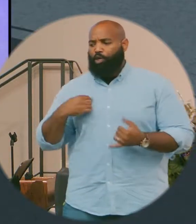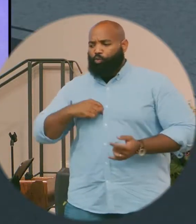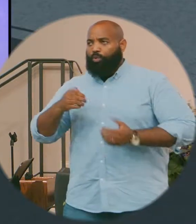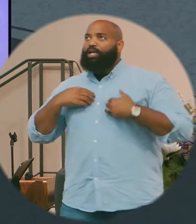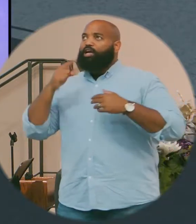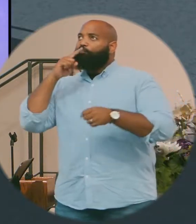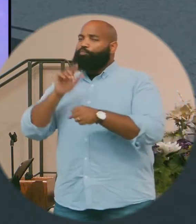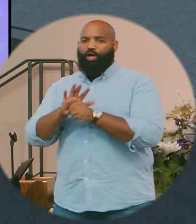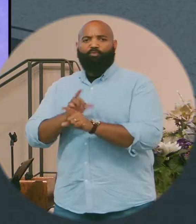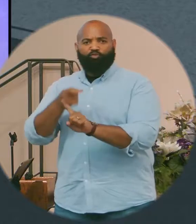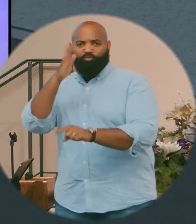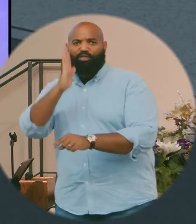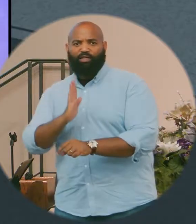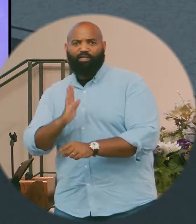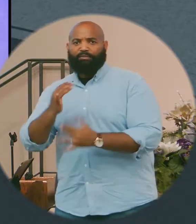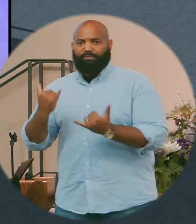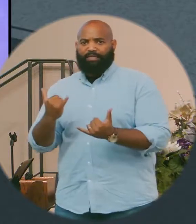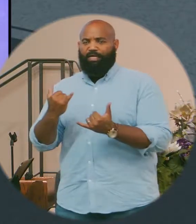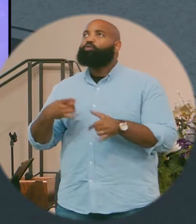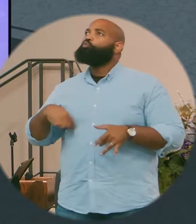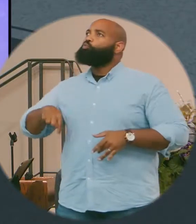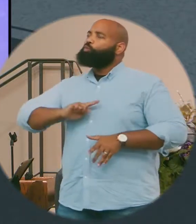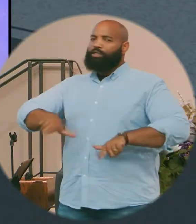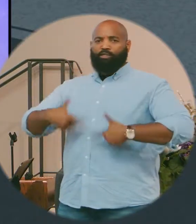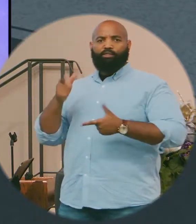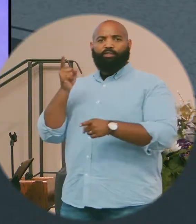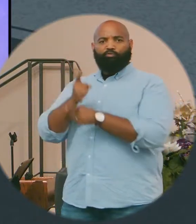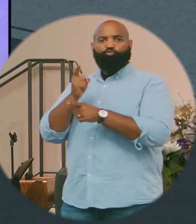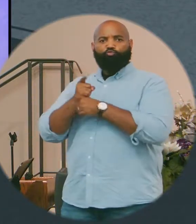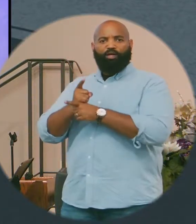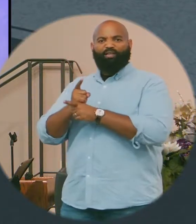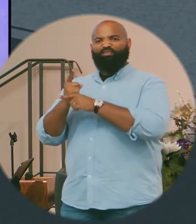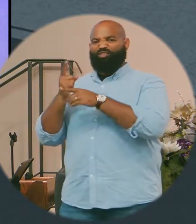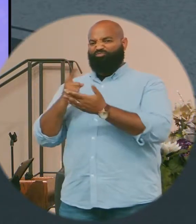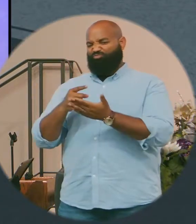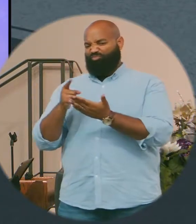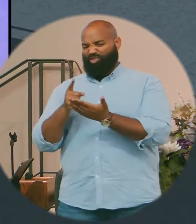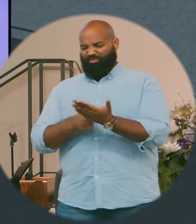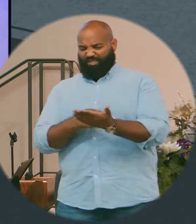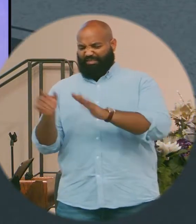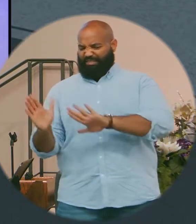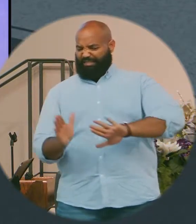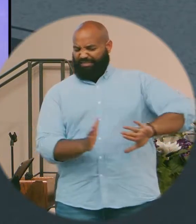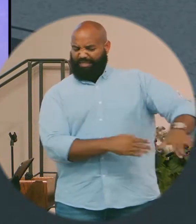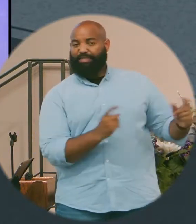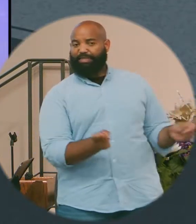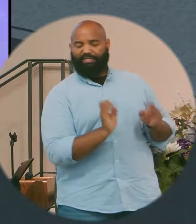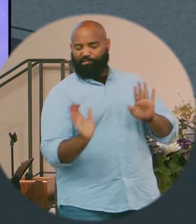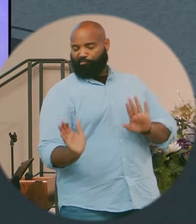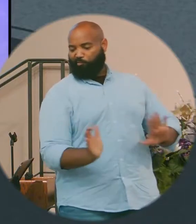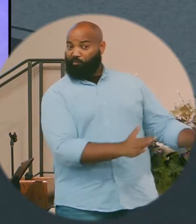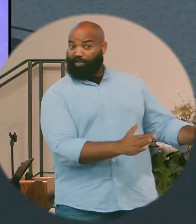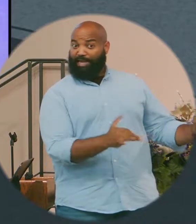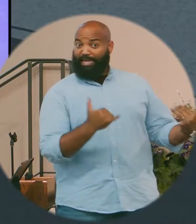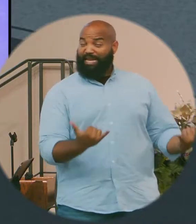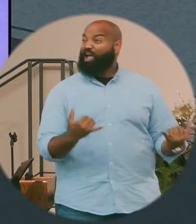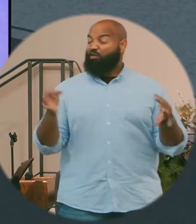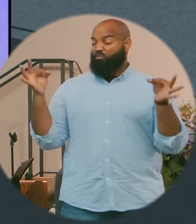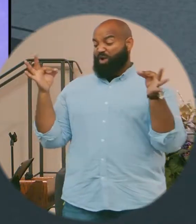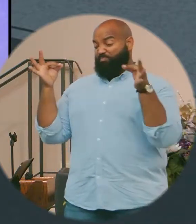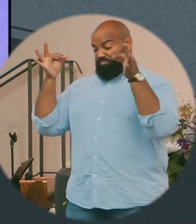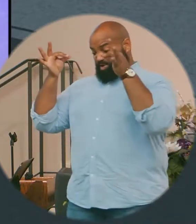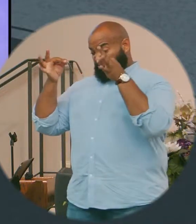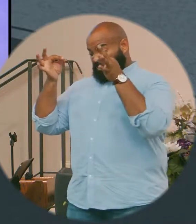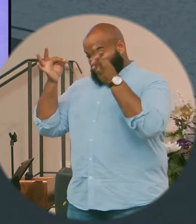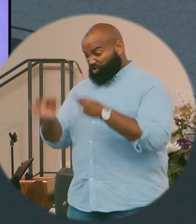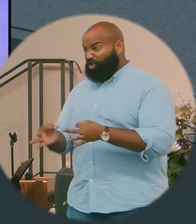dear friends, let us purify ourselves from everything that contaminates body and spirit, perfecting holiness out